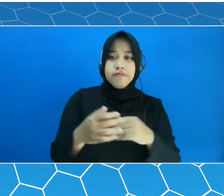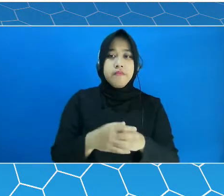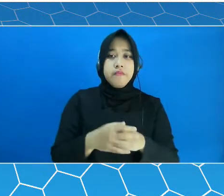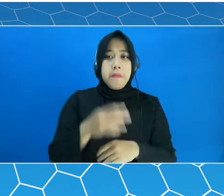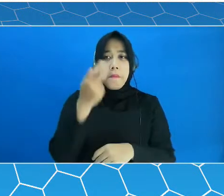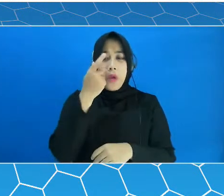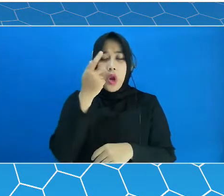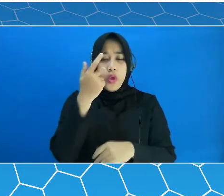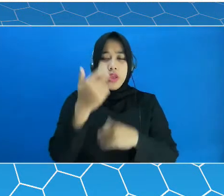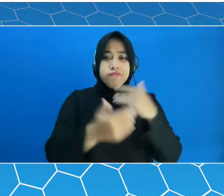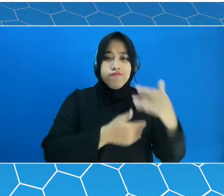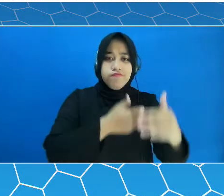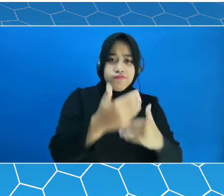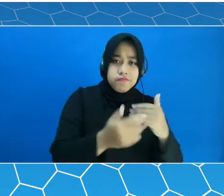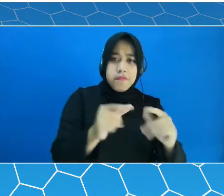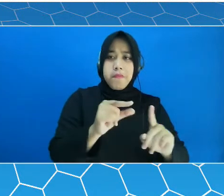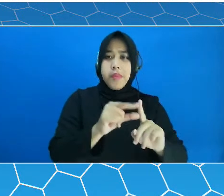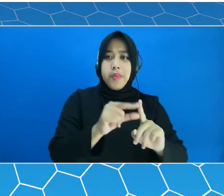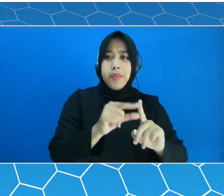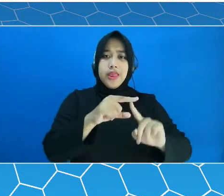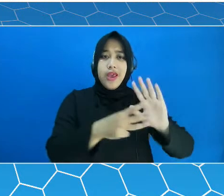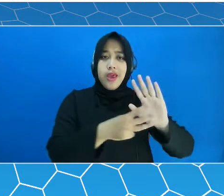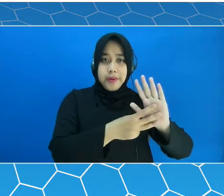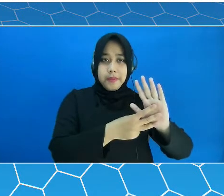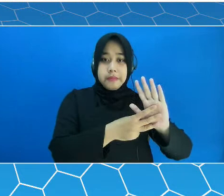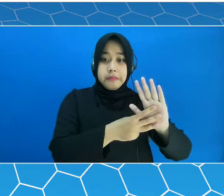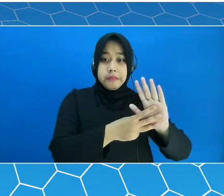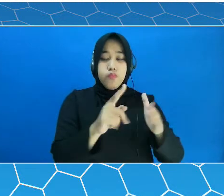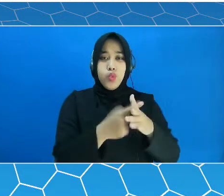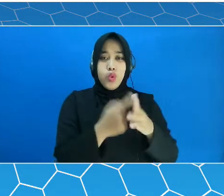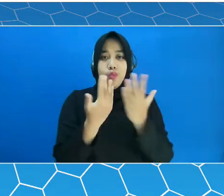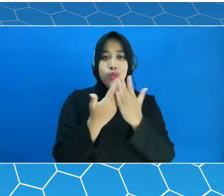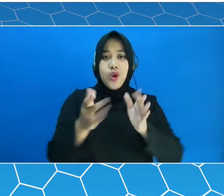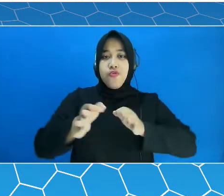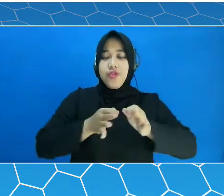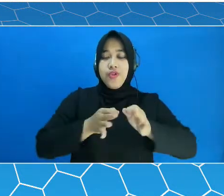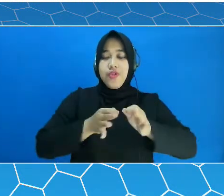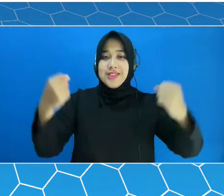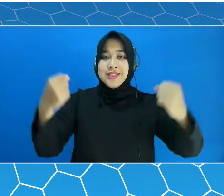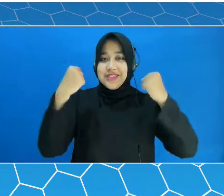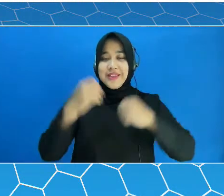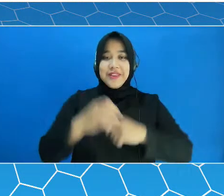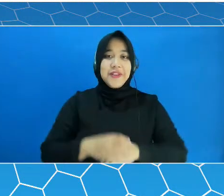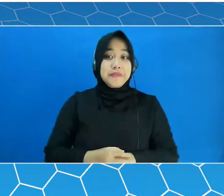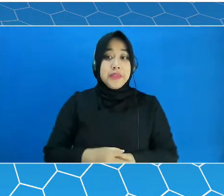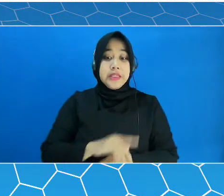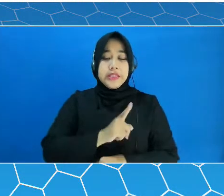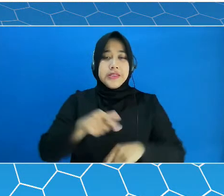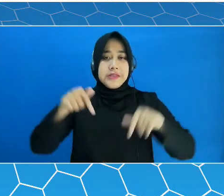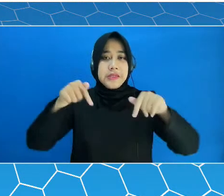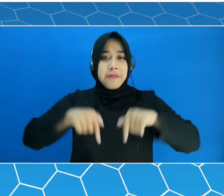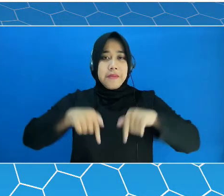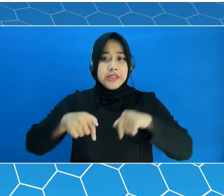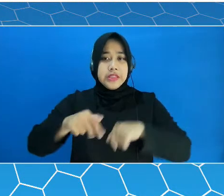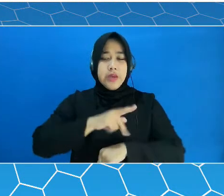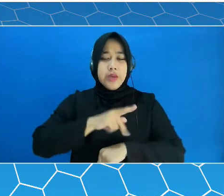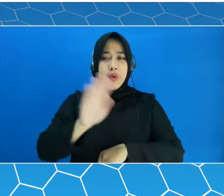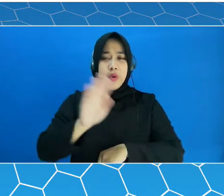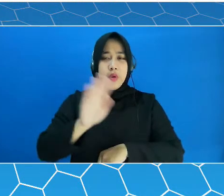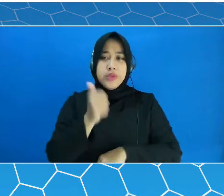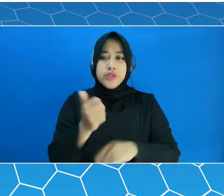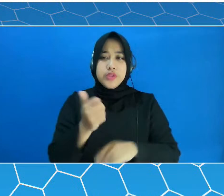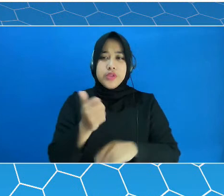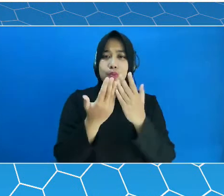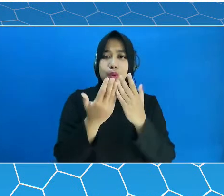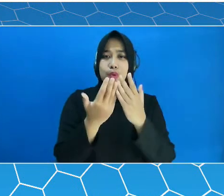open up our facilities. I think during for the nearly 1.5 years, even until now, we were not able to open our theaters for